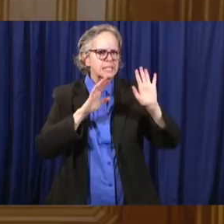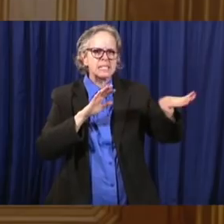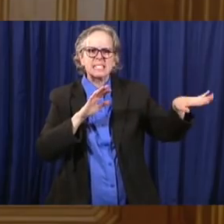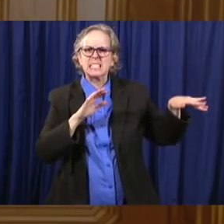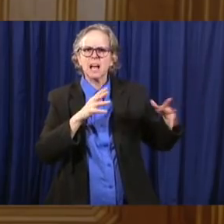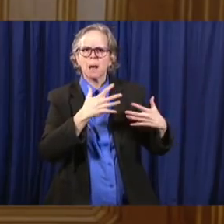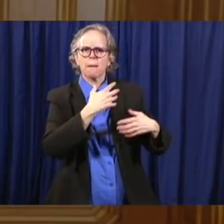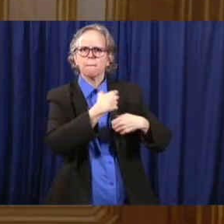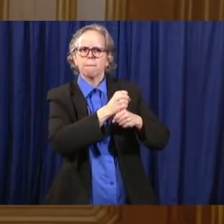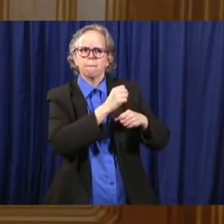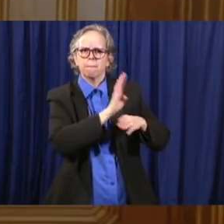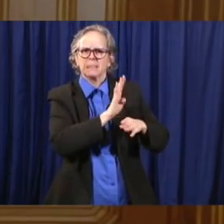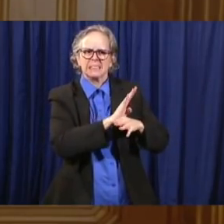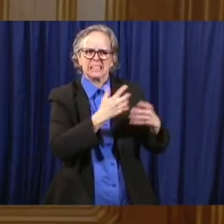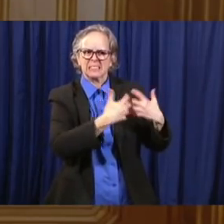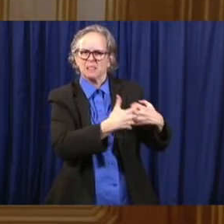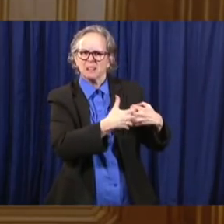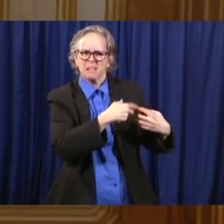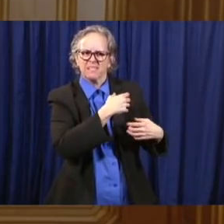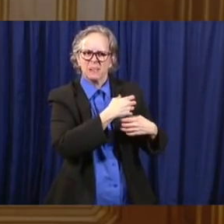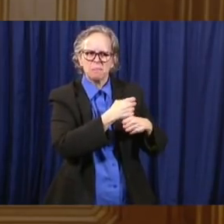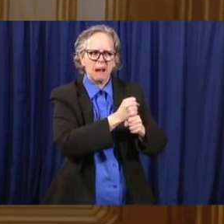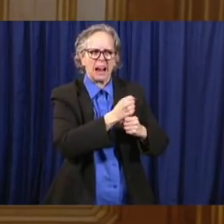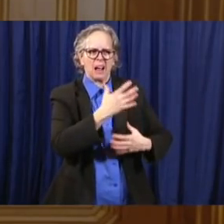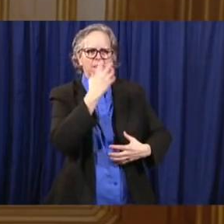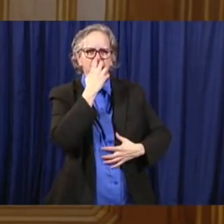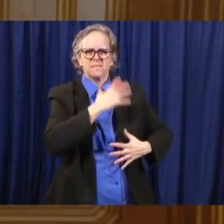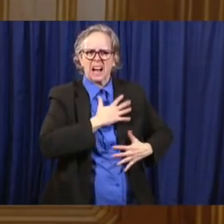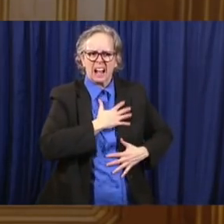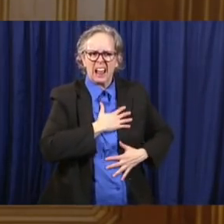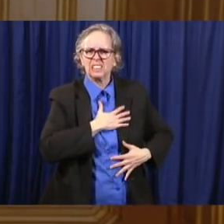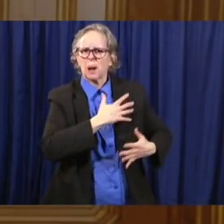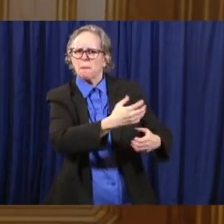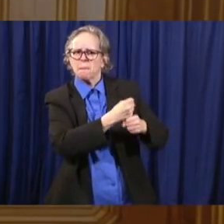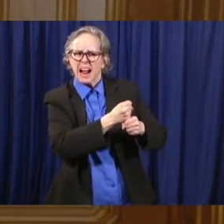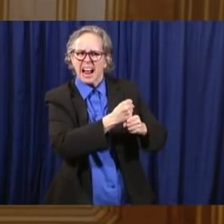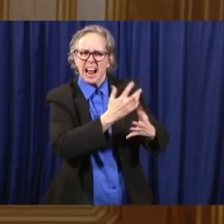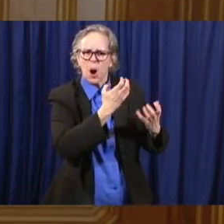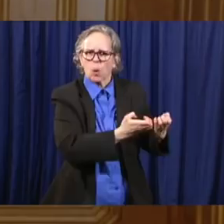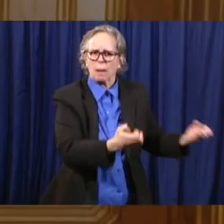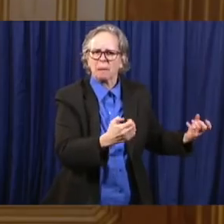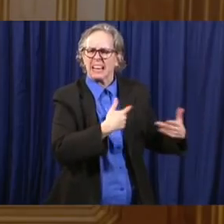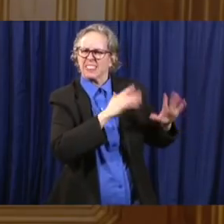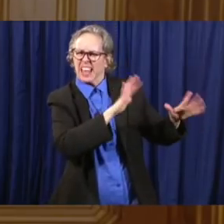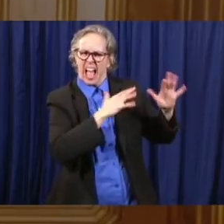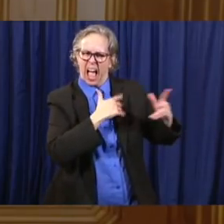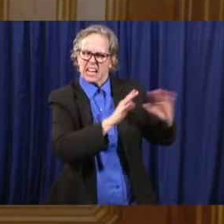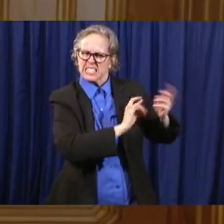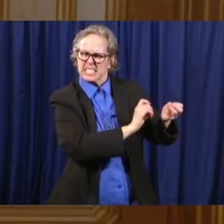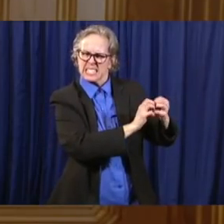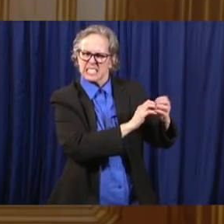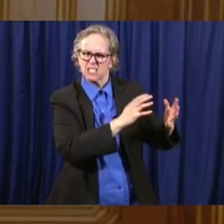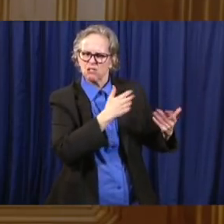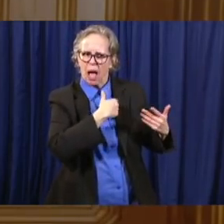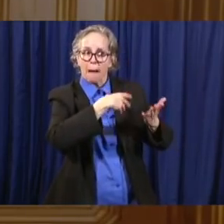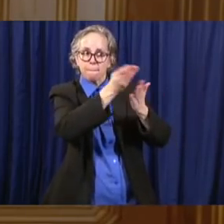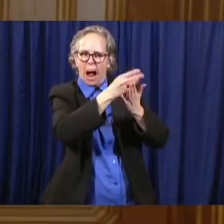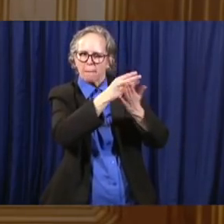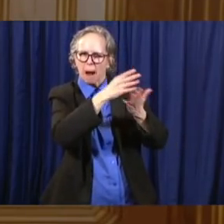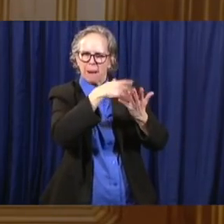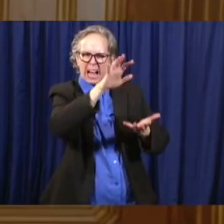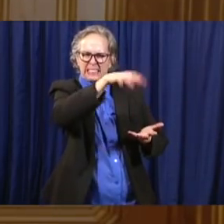stuff, make ventilators, for example. At the same time, we're trying to procure things such as personal